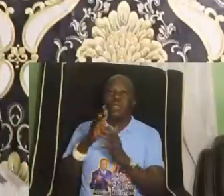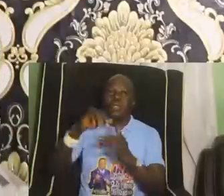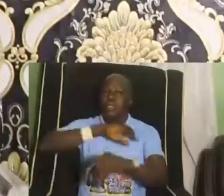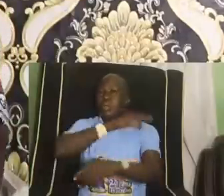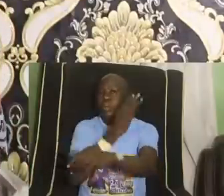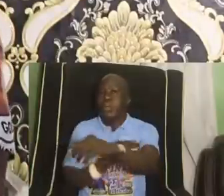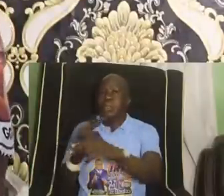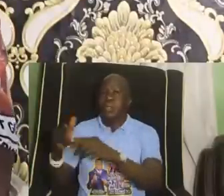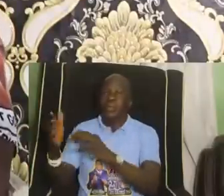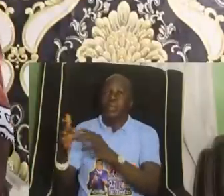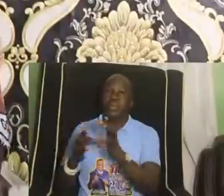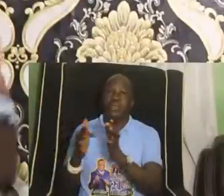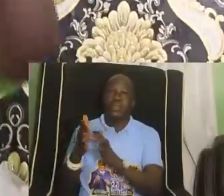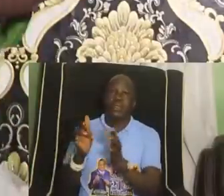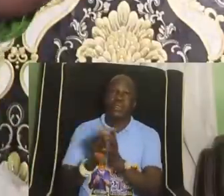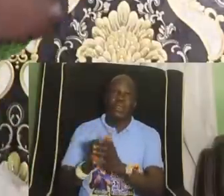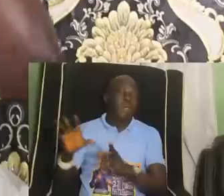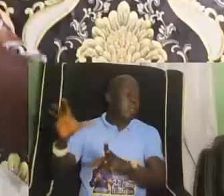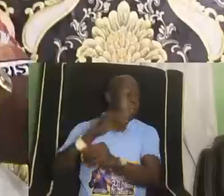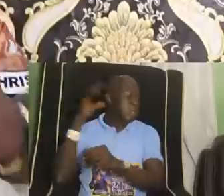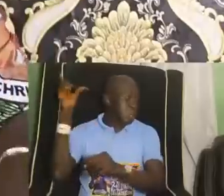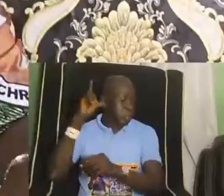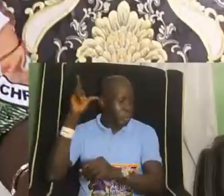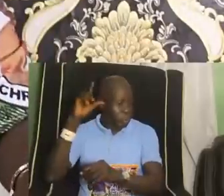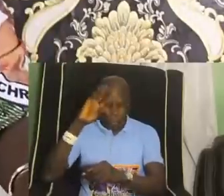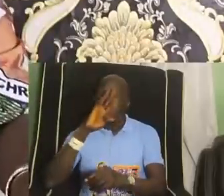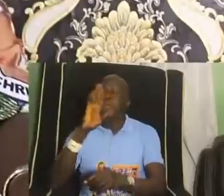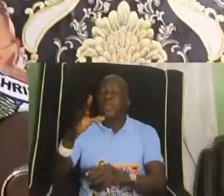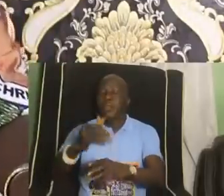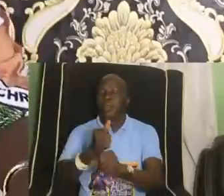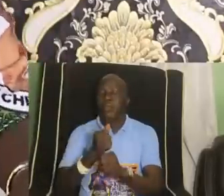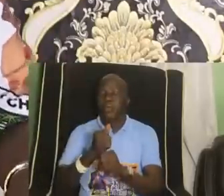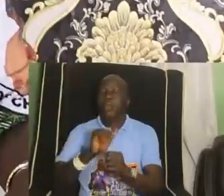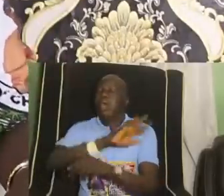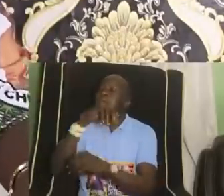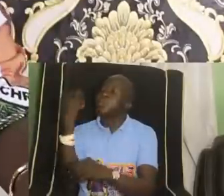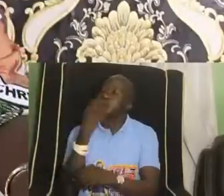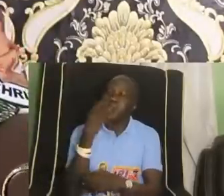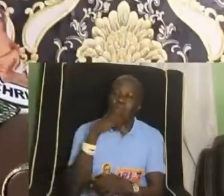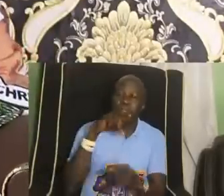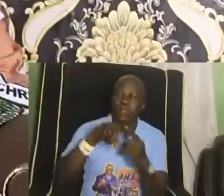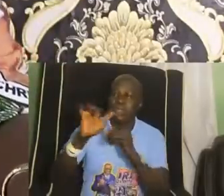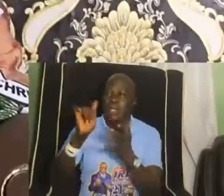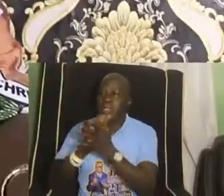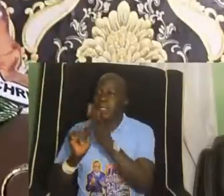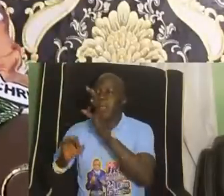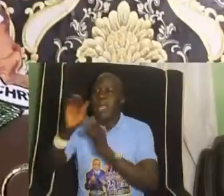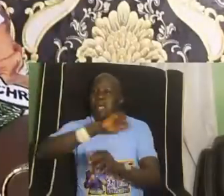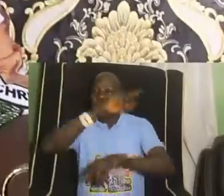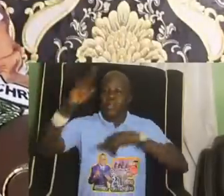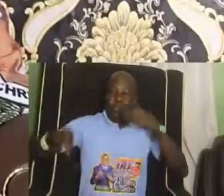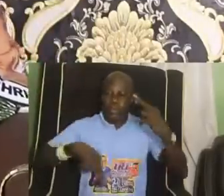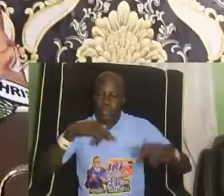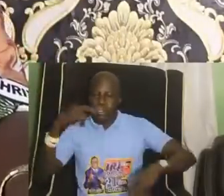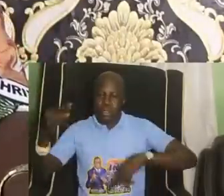can rub and my blood Jesus in the name of Jesus. Why your fair? Listen to me below. I prophesy that you are your